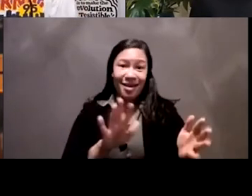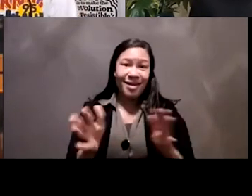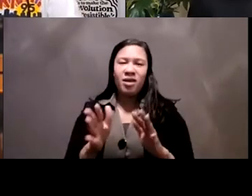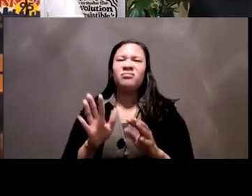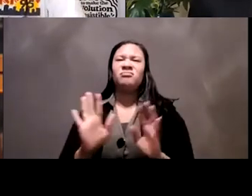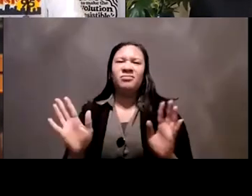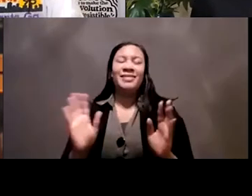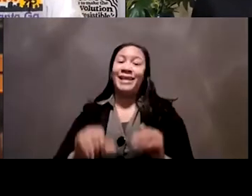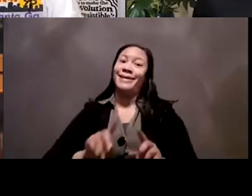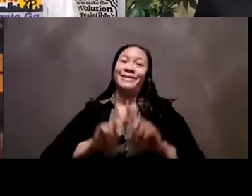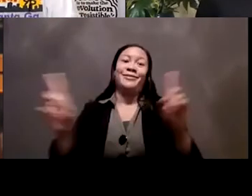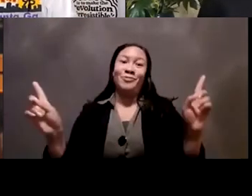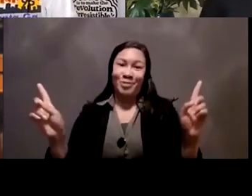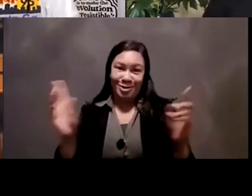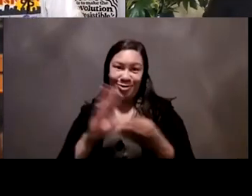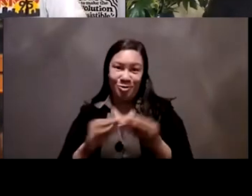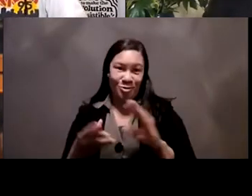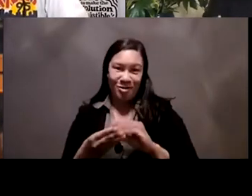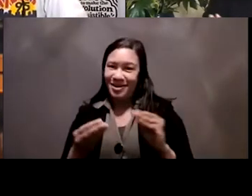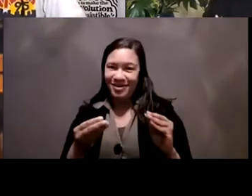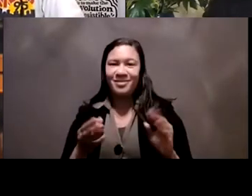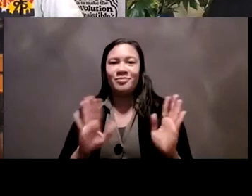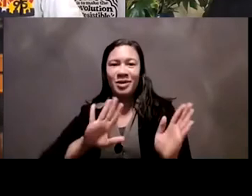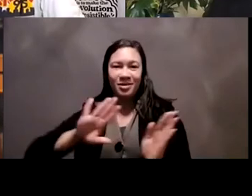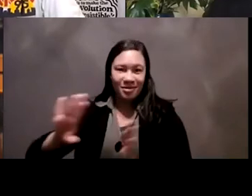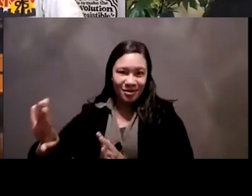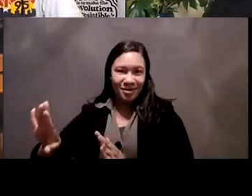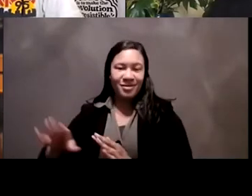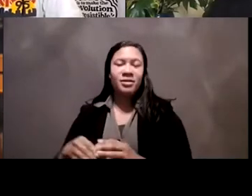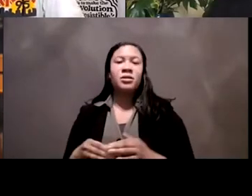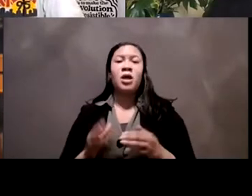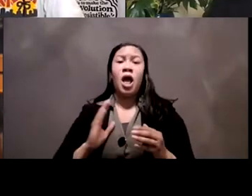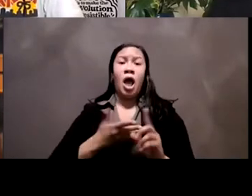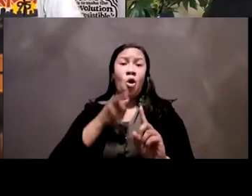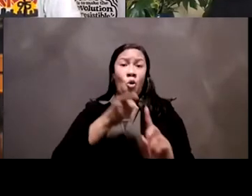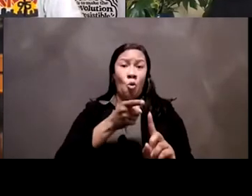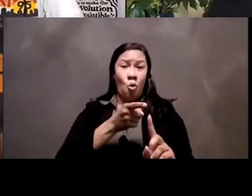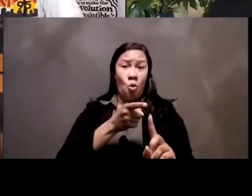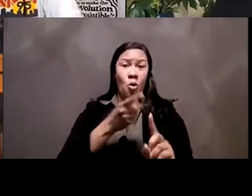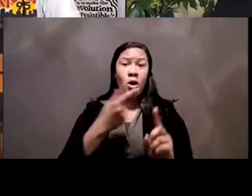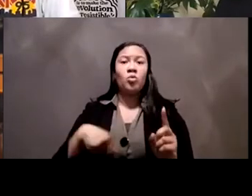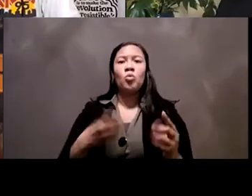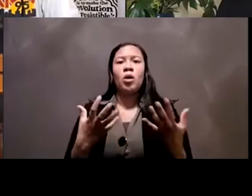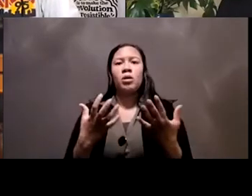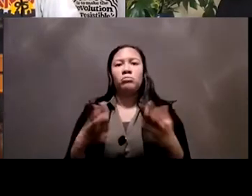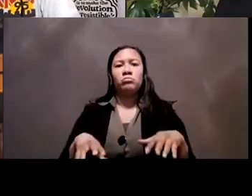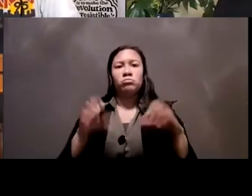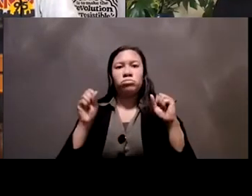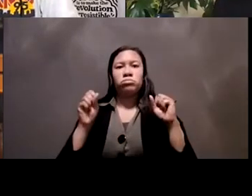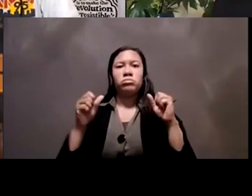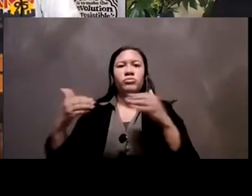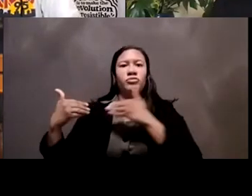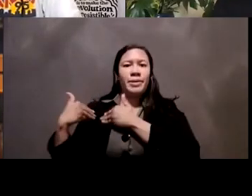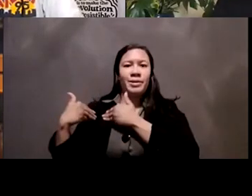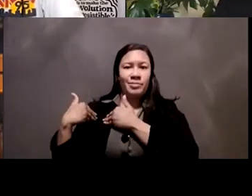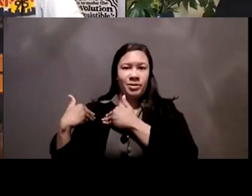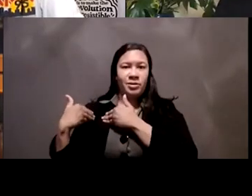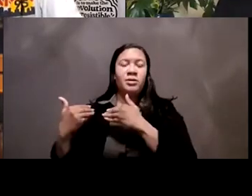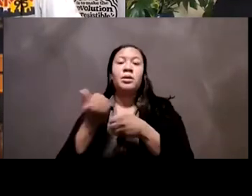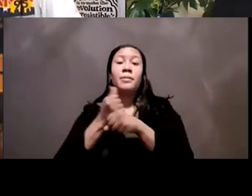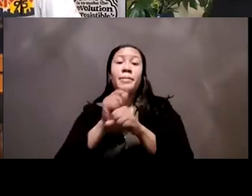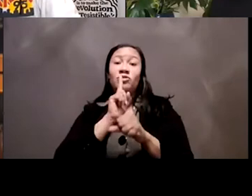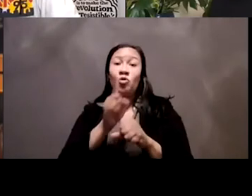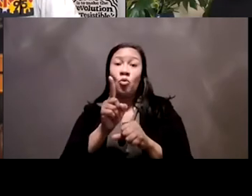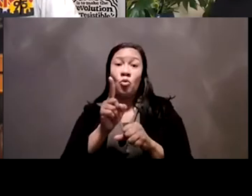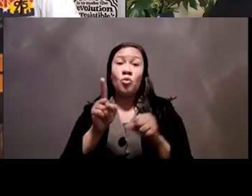expose. But I think for us, we were trying to take as much agency as we could to make sure that it could be a really